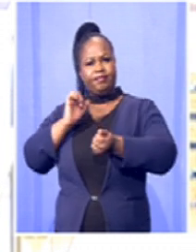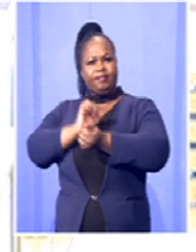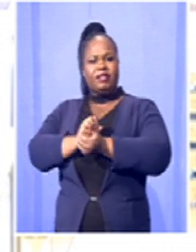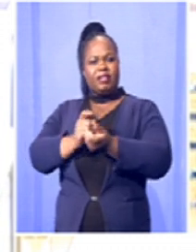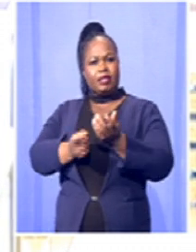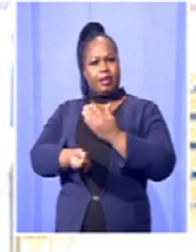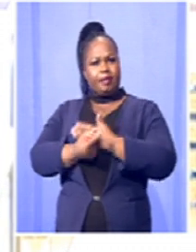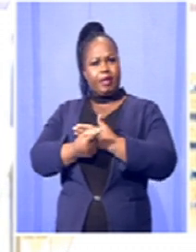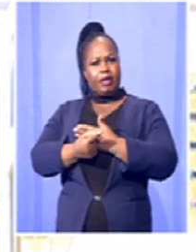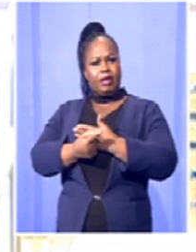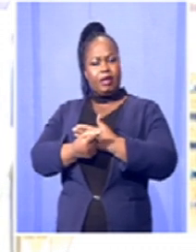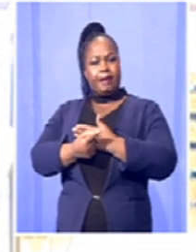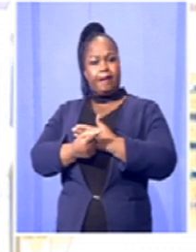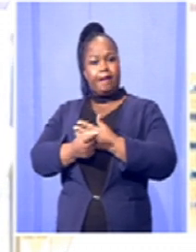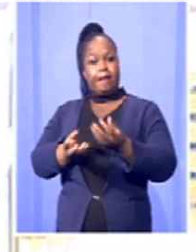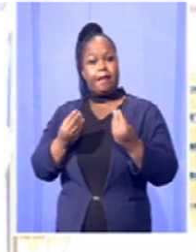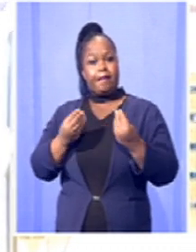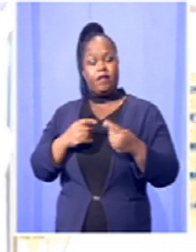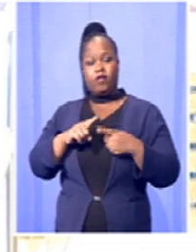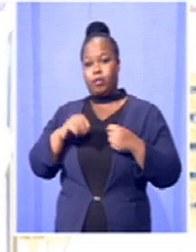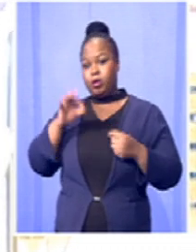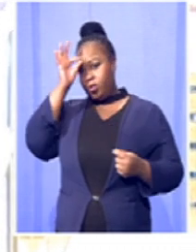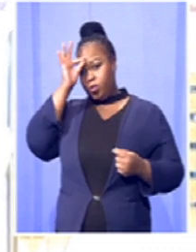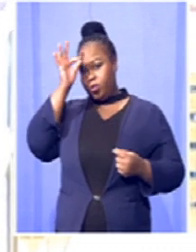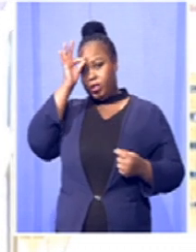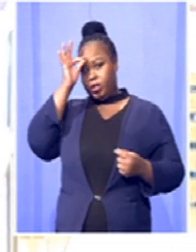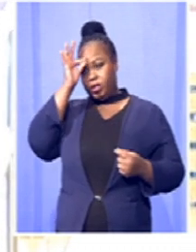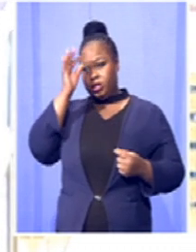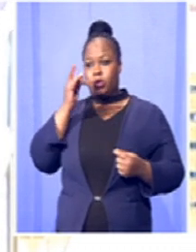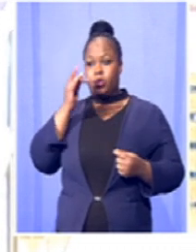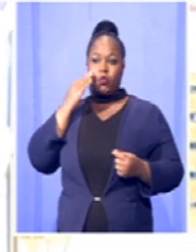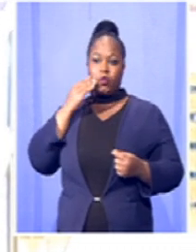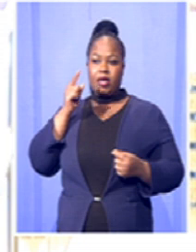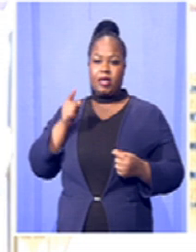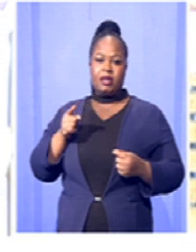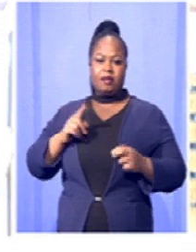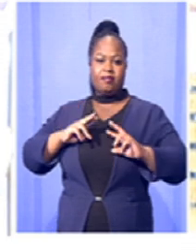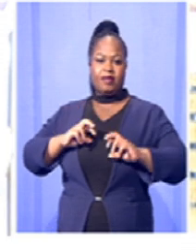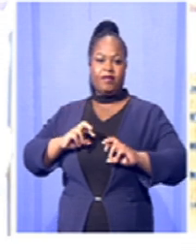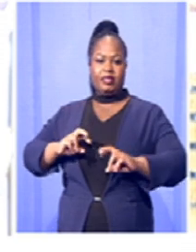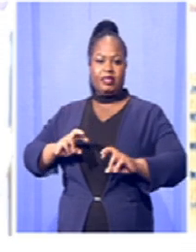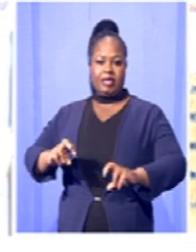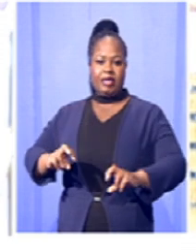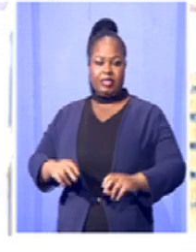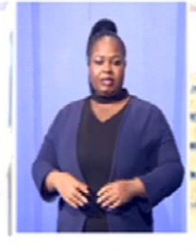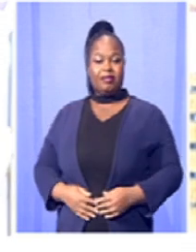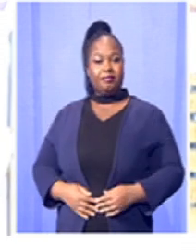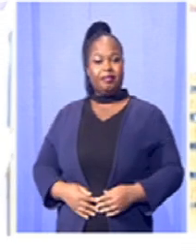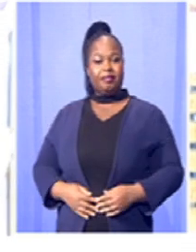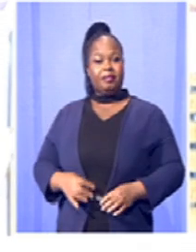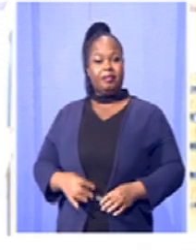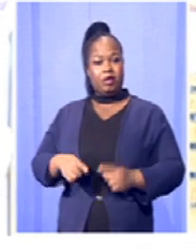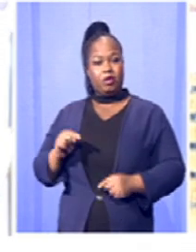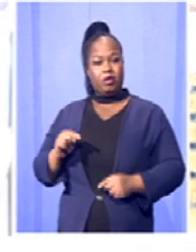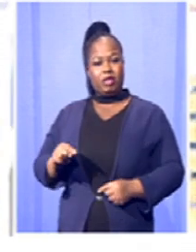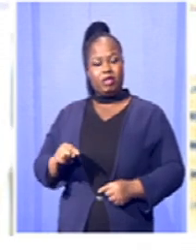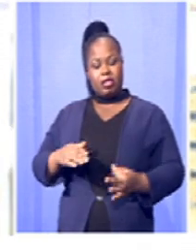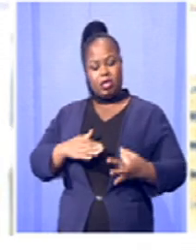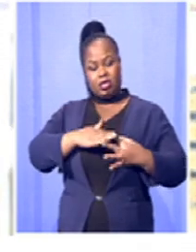conducted or was sought by the police when they were investigating the matter regarding the